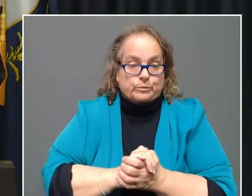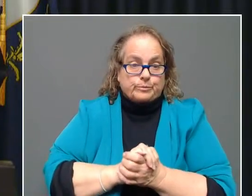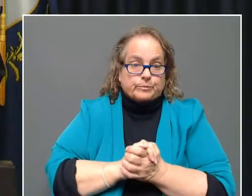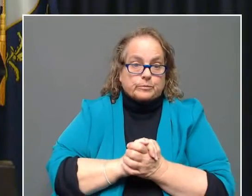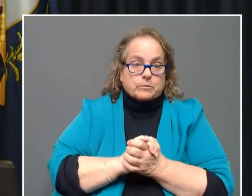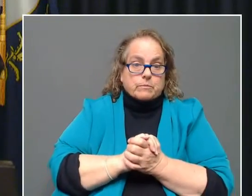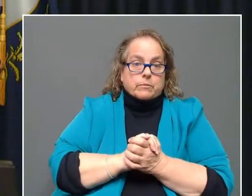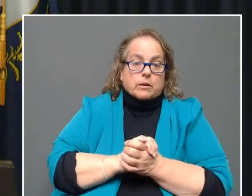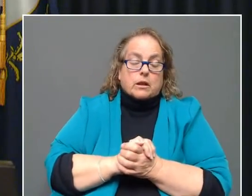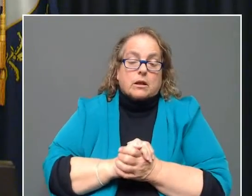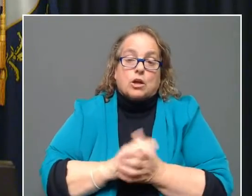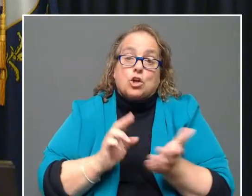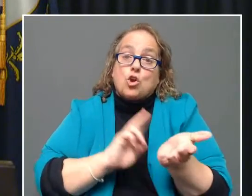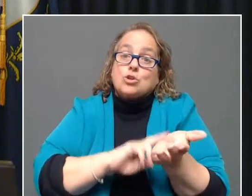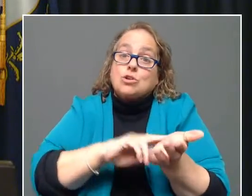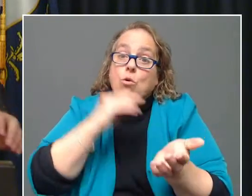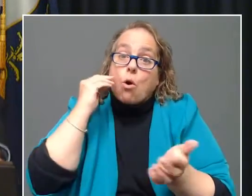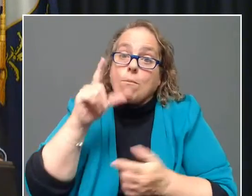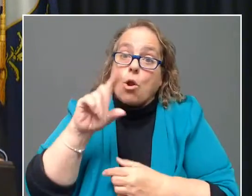Long-term care.